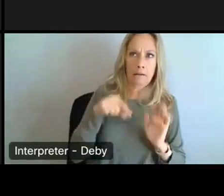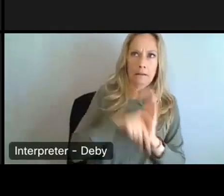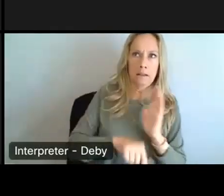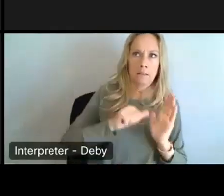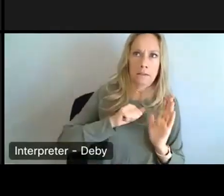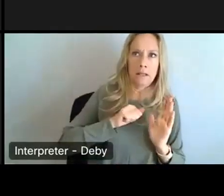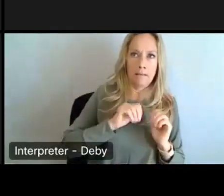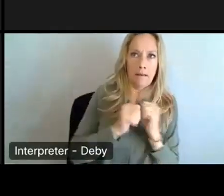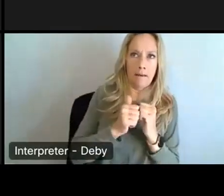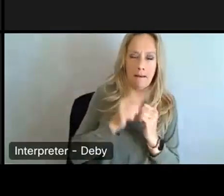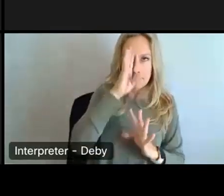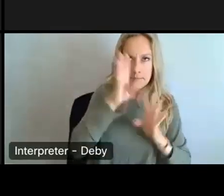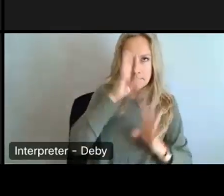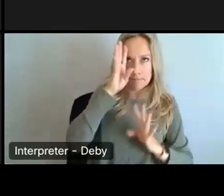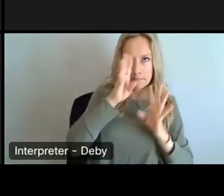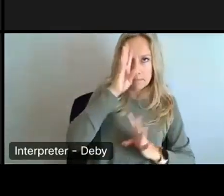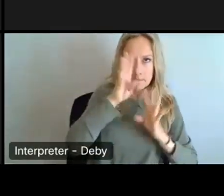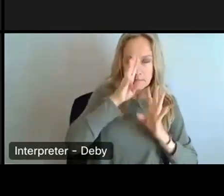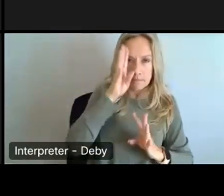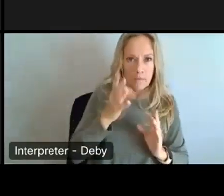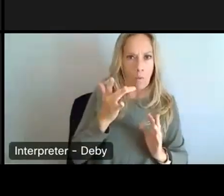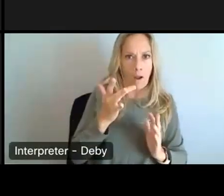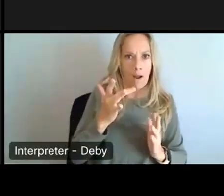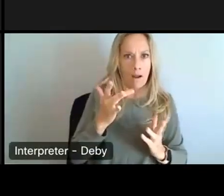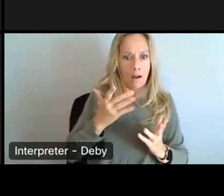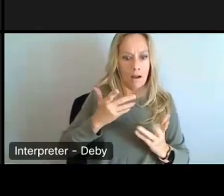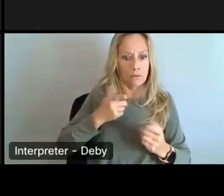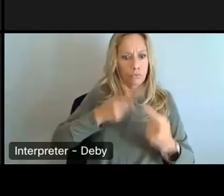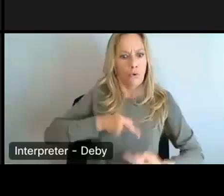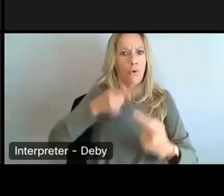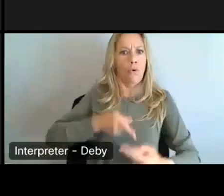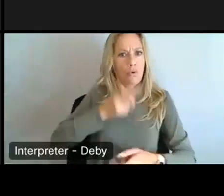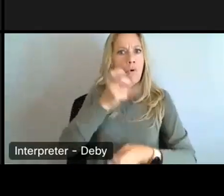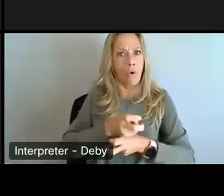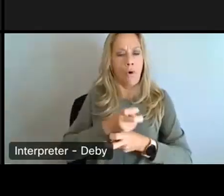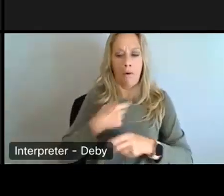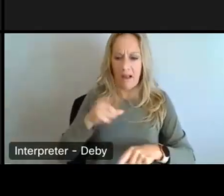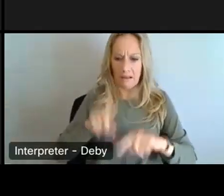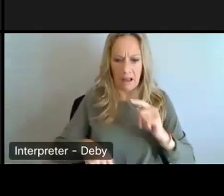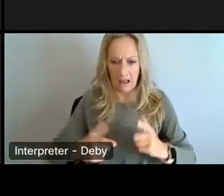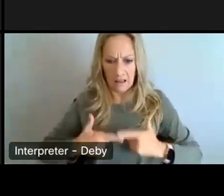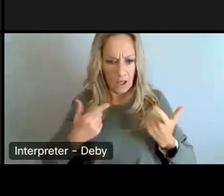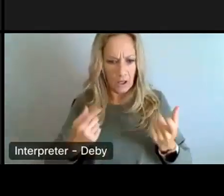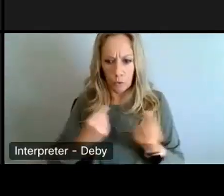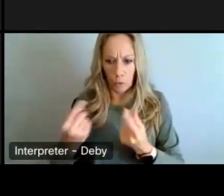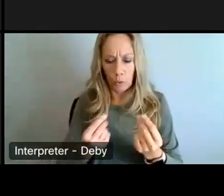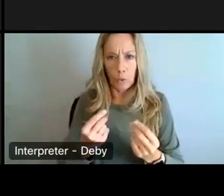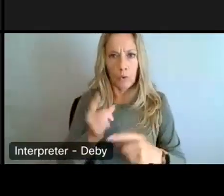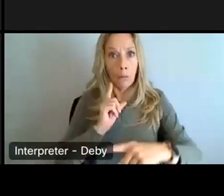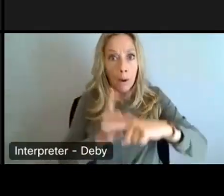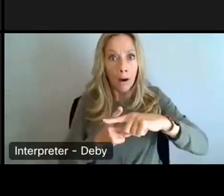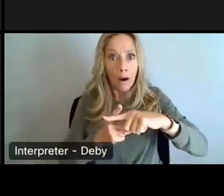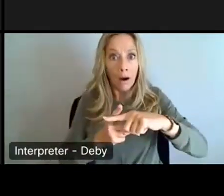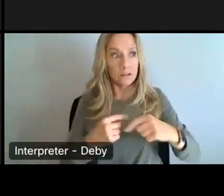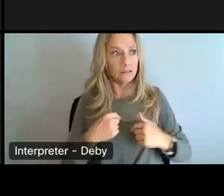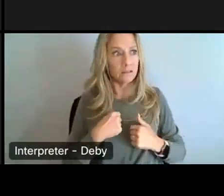Um, and really, it was because I was struggling with not being able to do those things, but then identity crisis of, if I can't